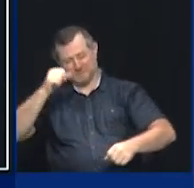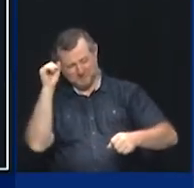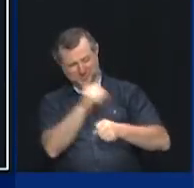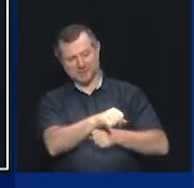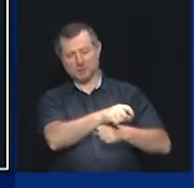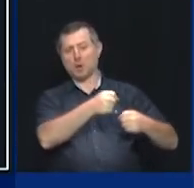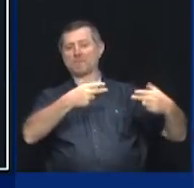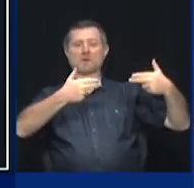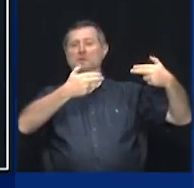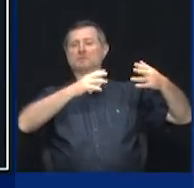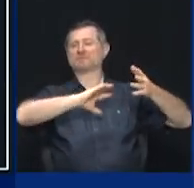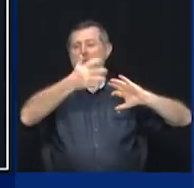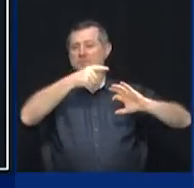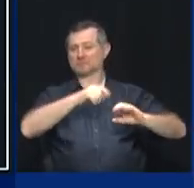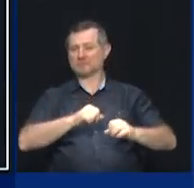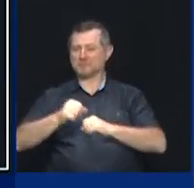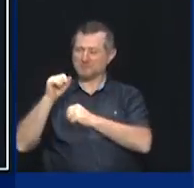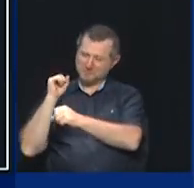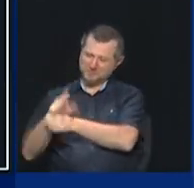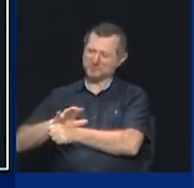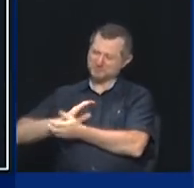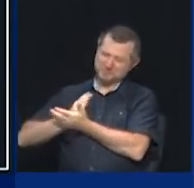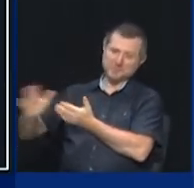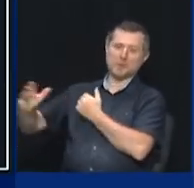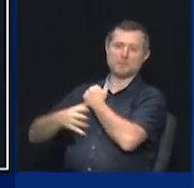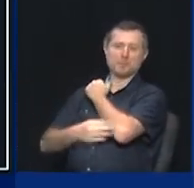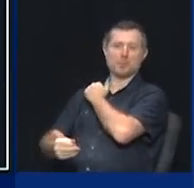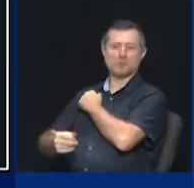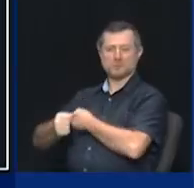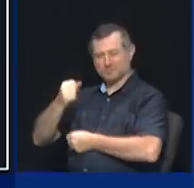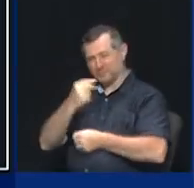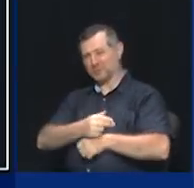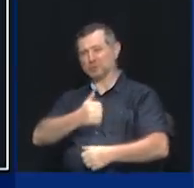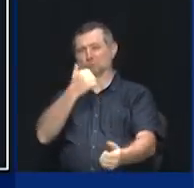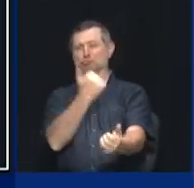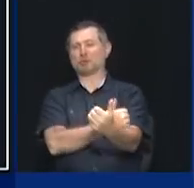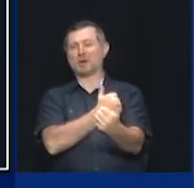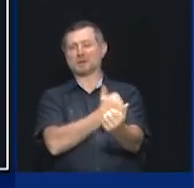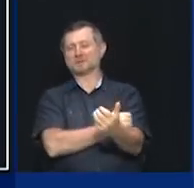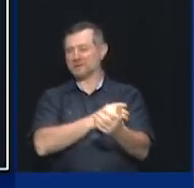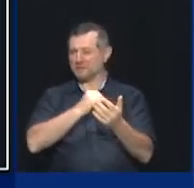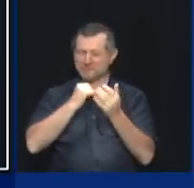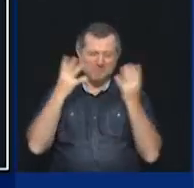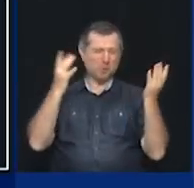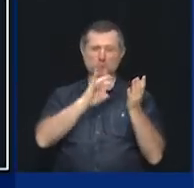beat drug abuse. You can beat whatever you want to beat.